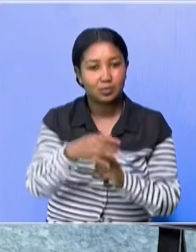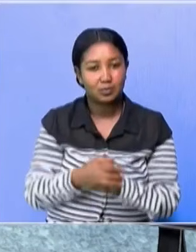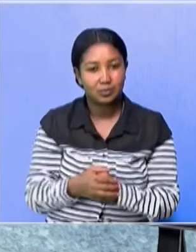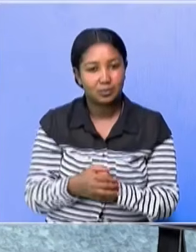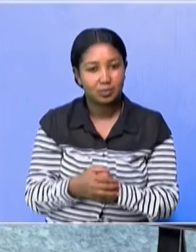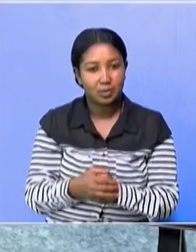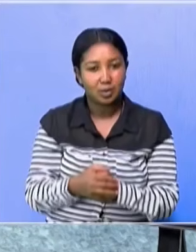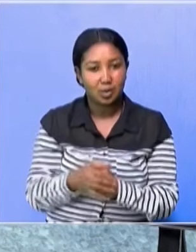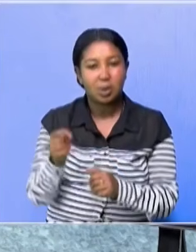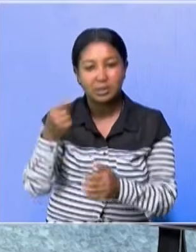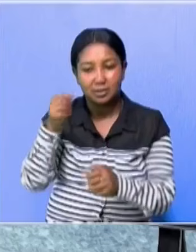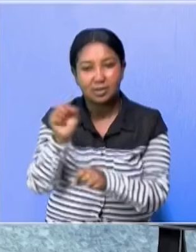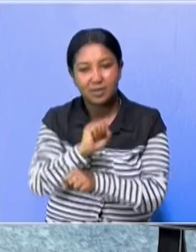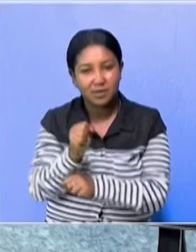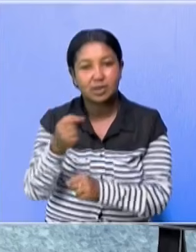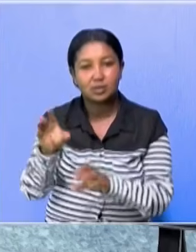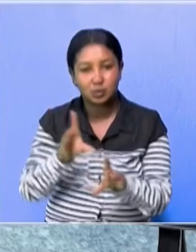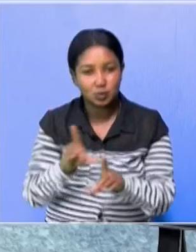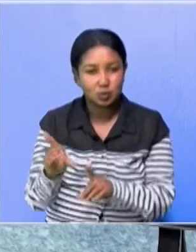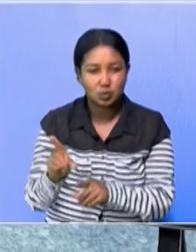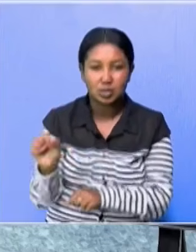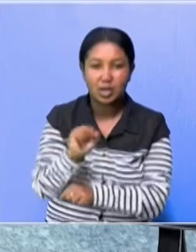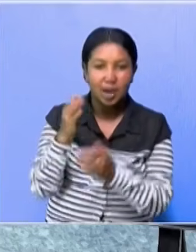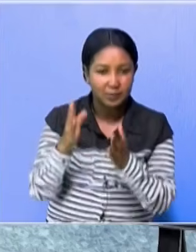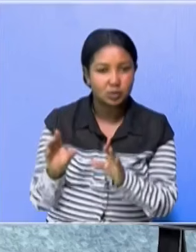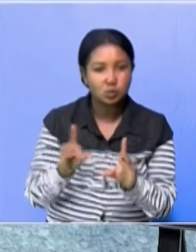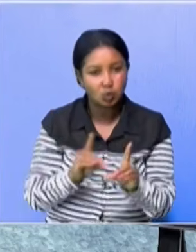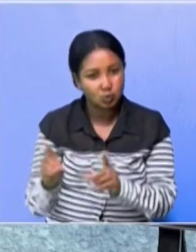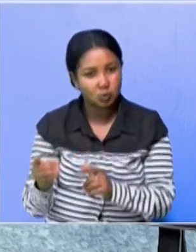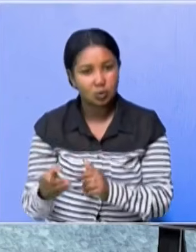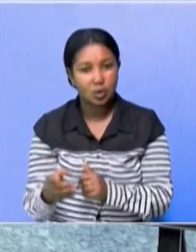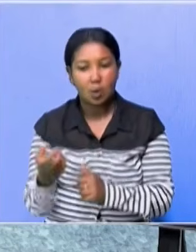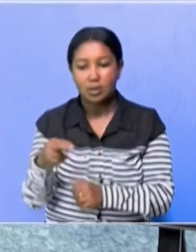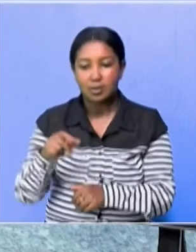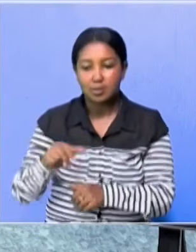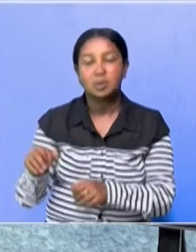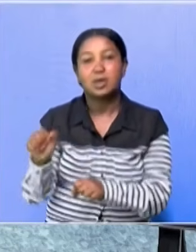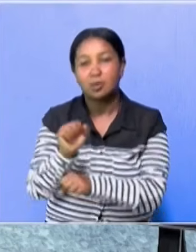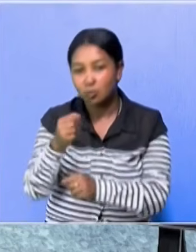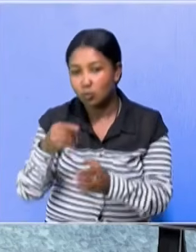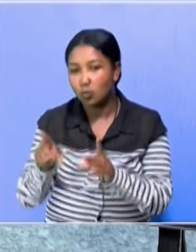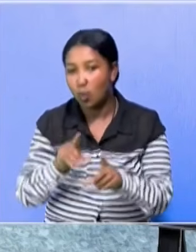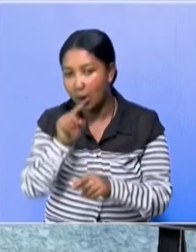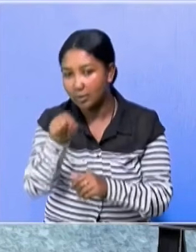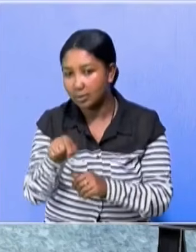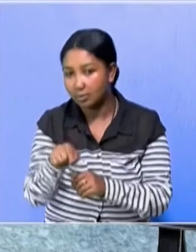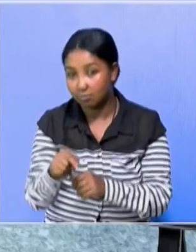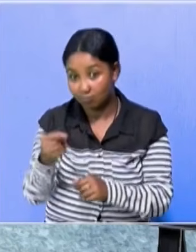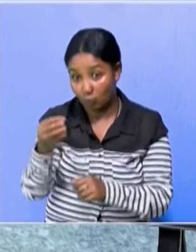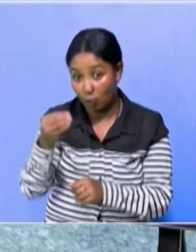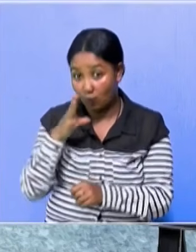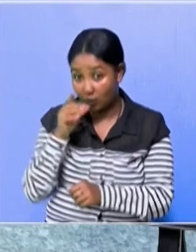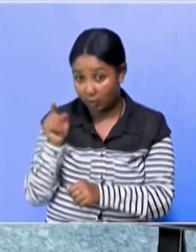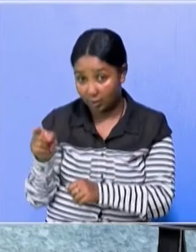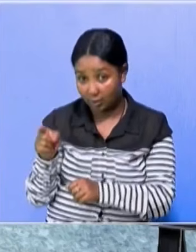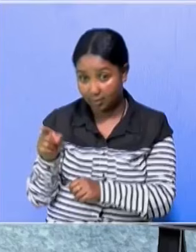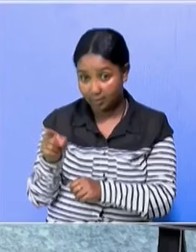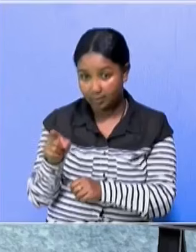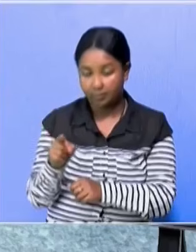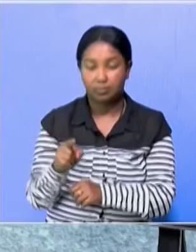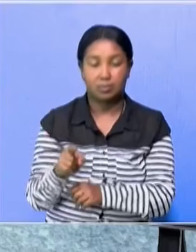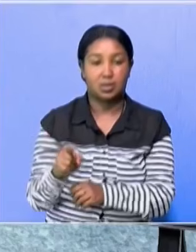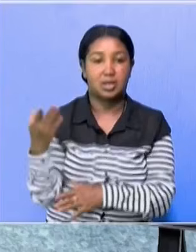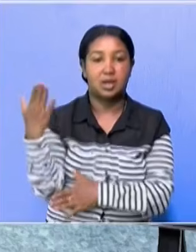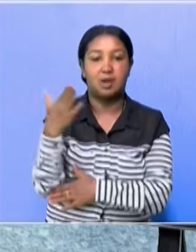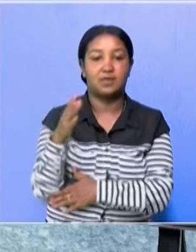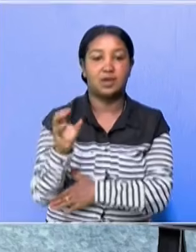What do the vehicles do? What do the drivers do? What do the pedestrians do? Don't forget this one. This stands for traffic light.